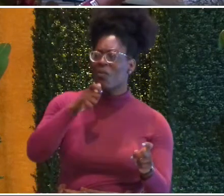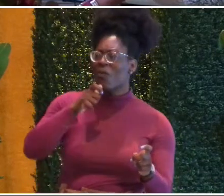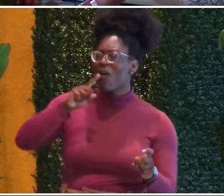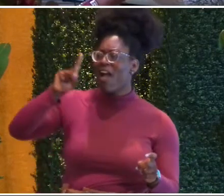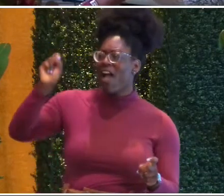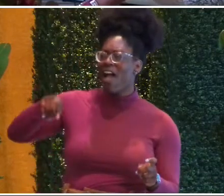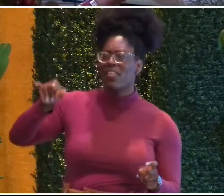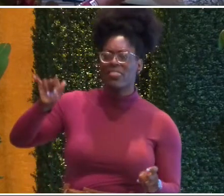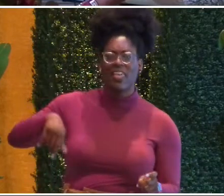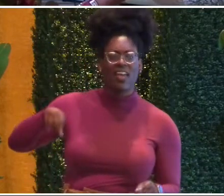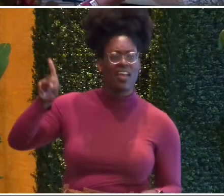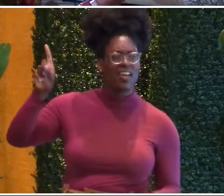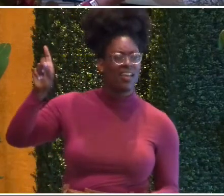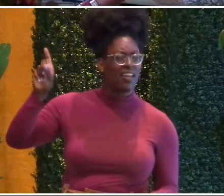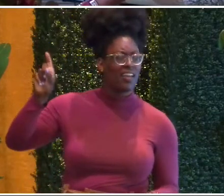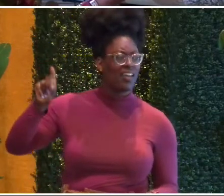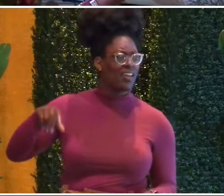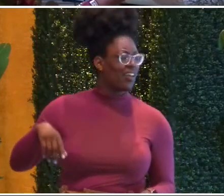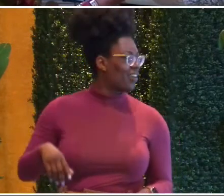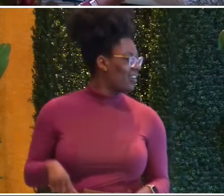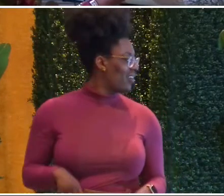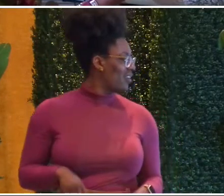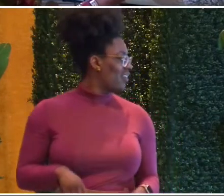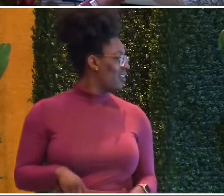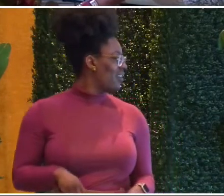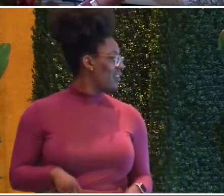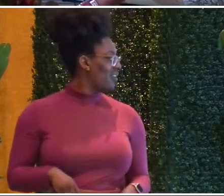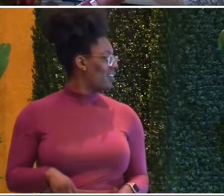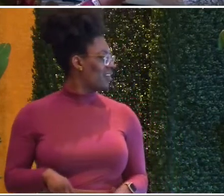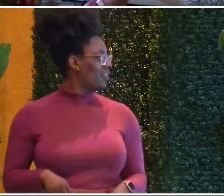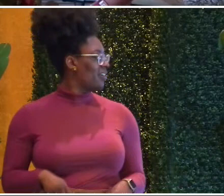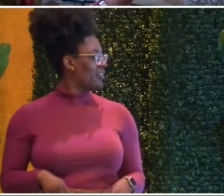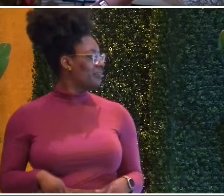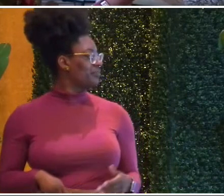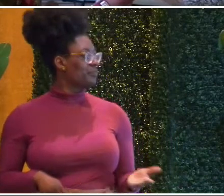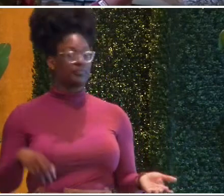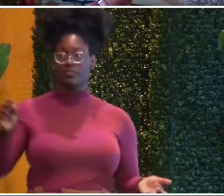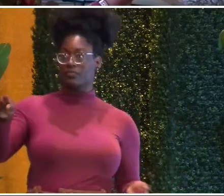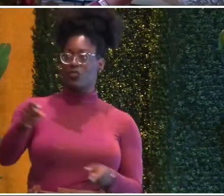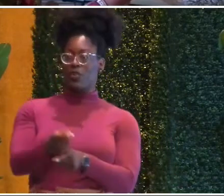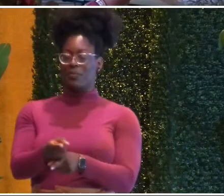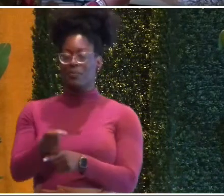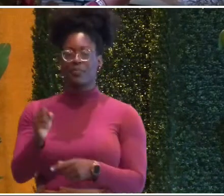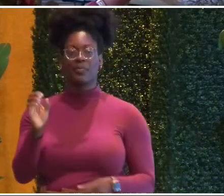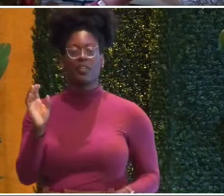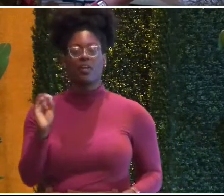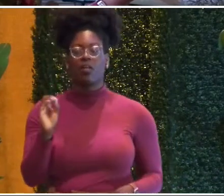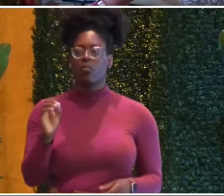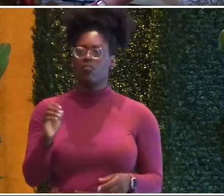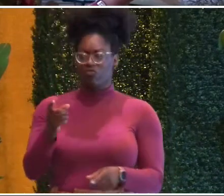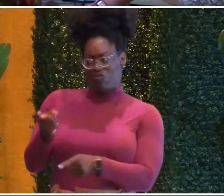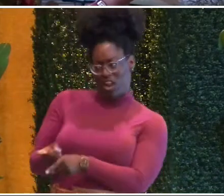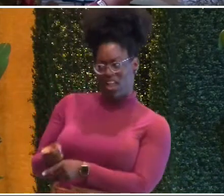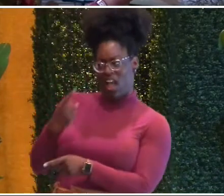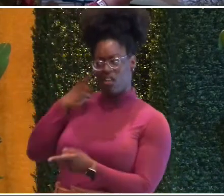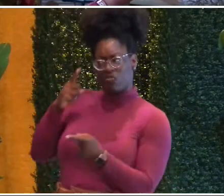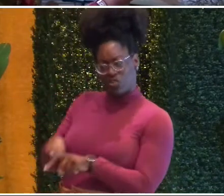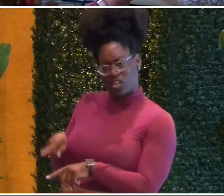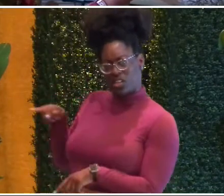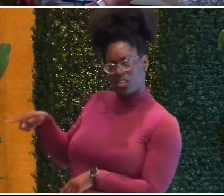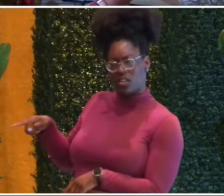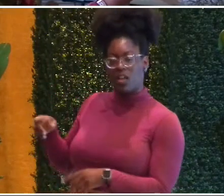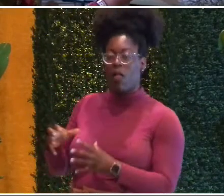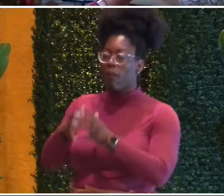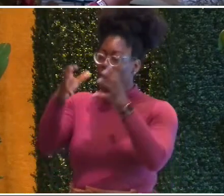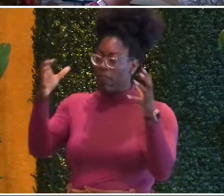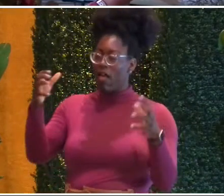I'm gonna go in a different direction. Go ahead. Because yes, a significant chunk of Gen Z, you're killing it. But